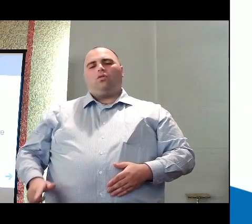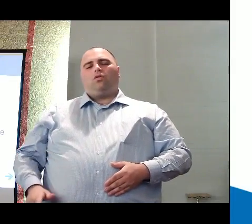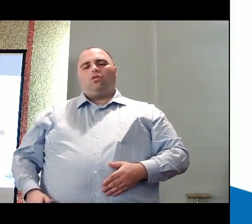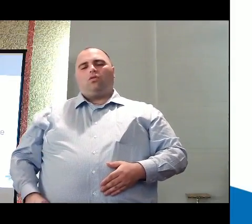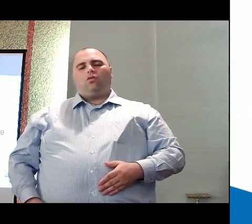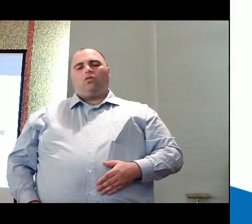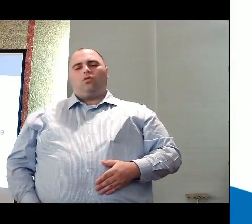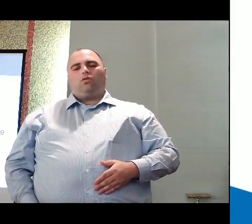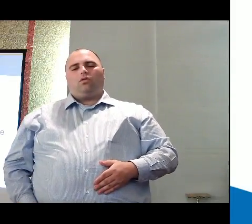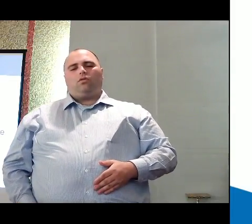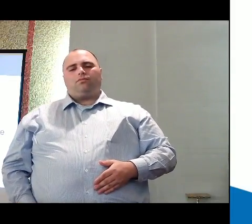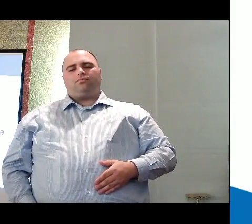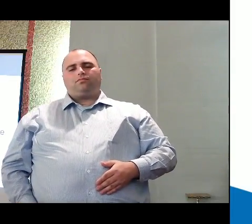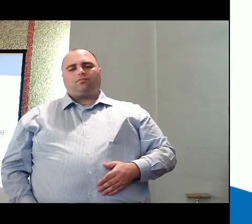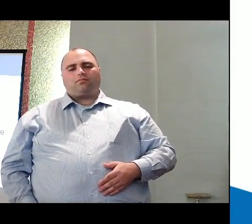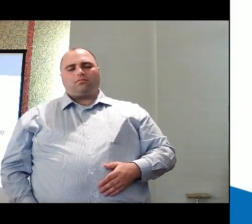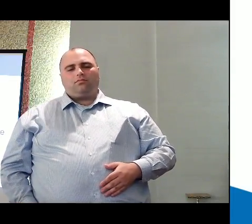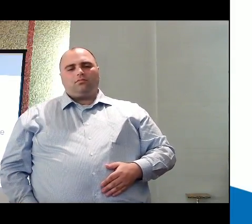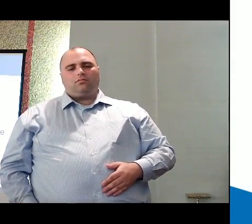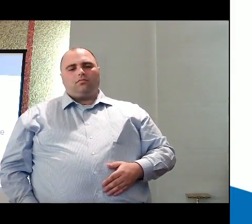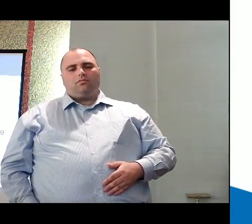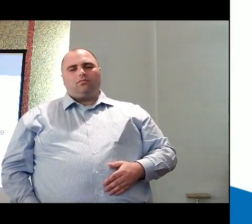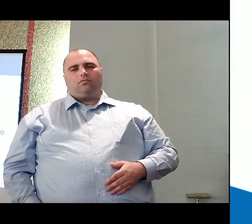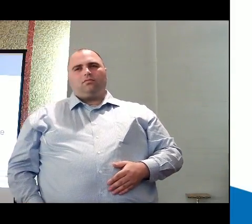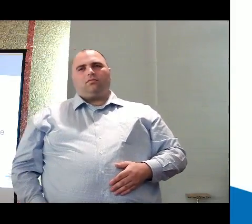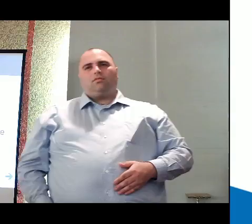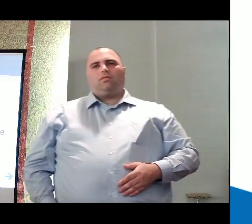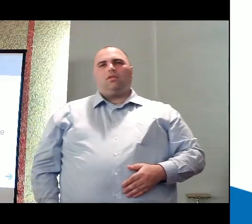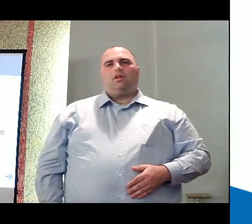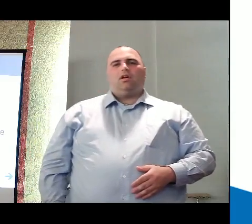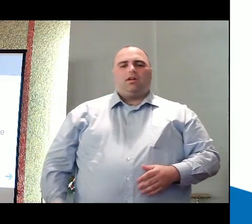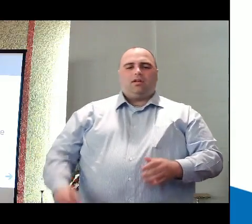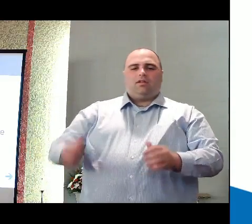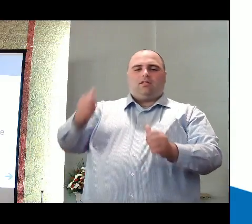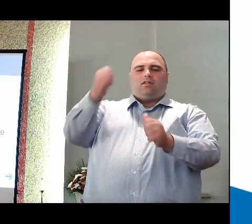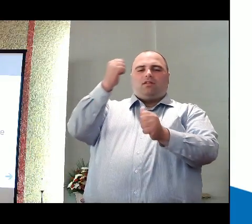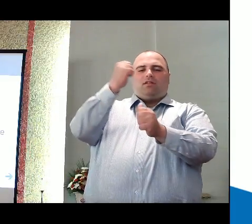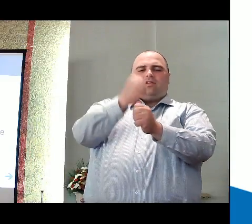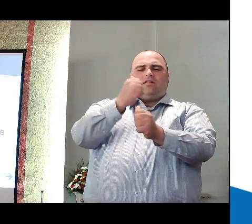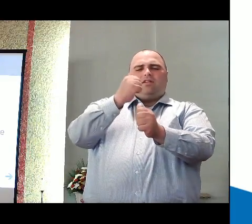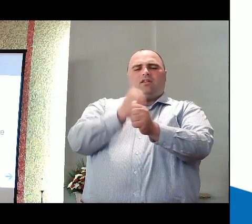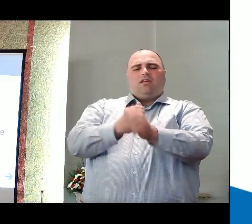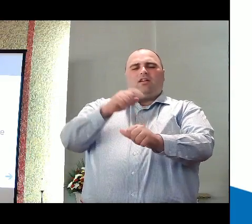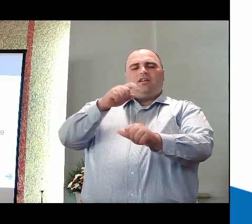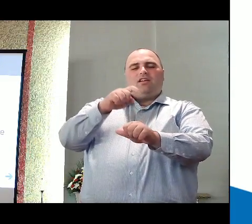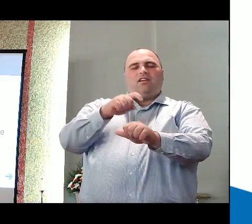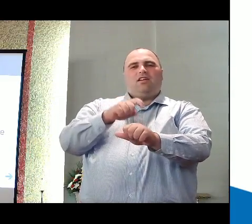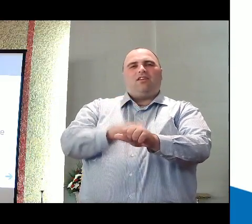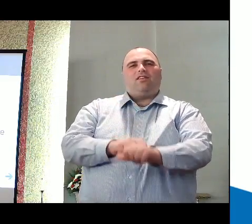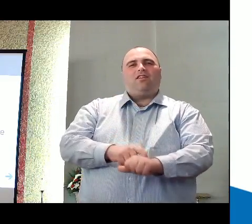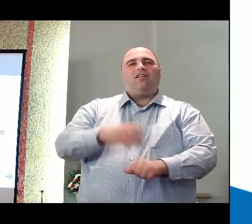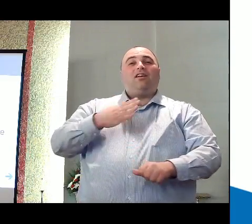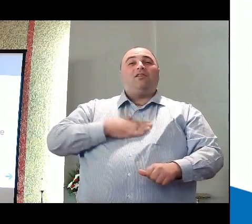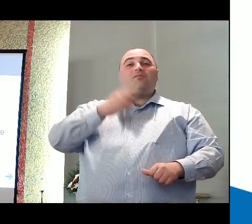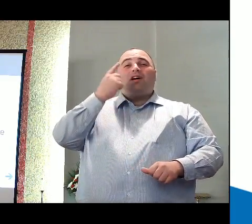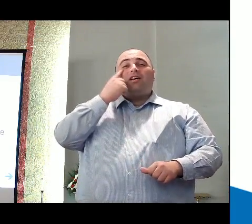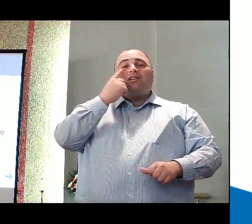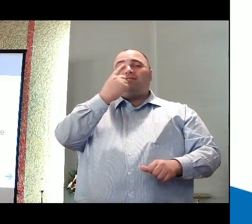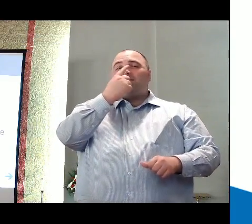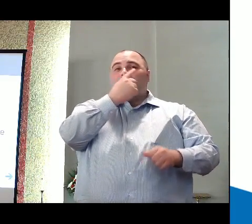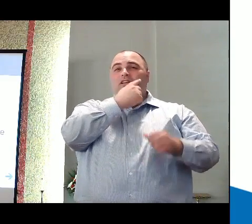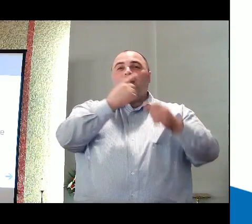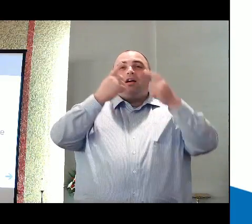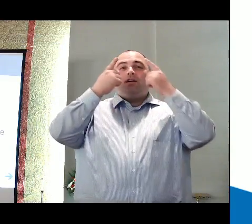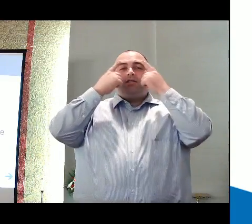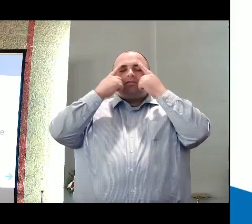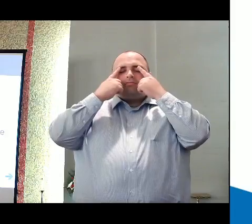Lord. So that through this test and whatever other things that he can do, he can share your grace with those at his job as he does it. And